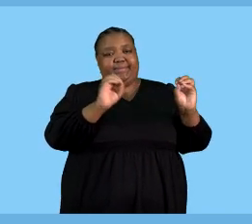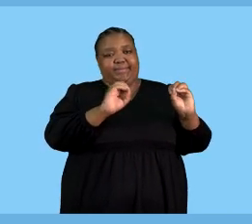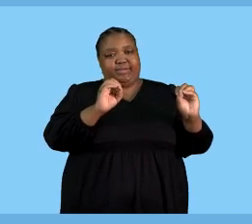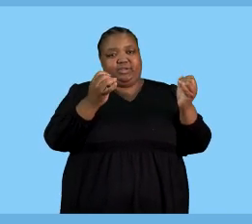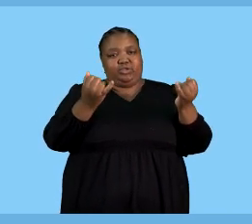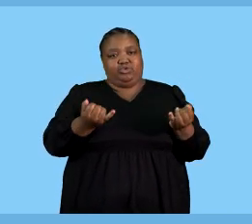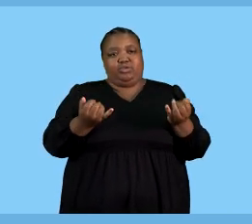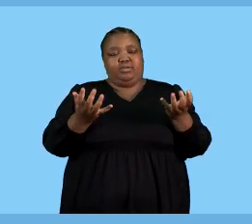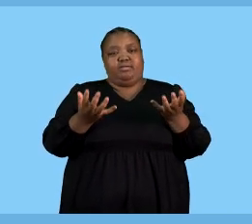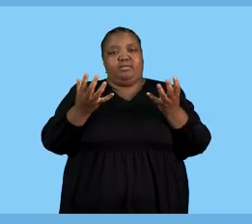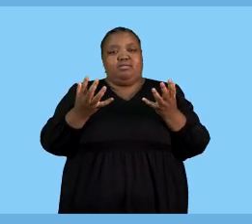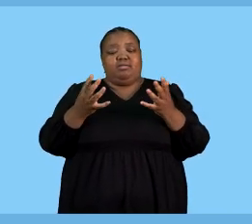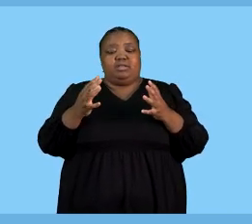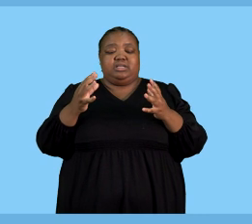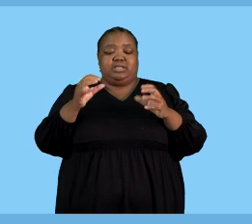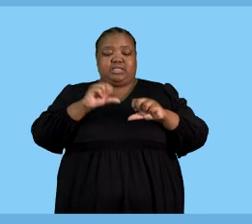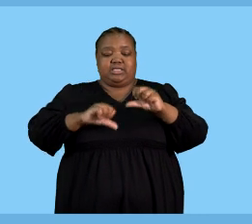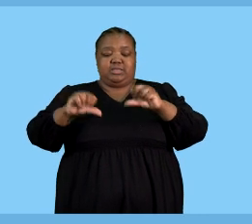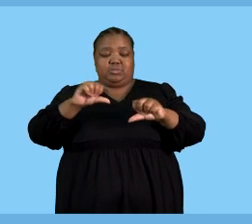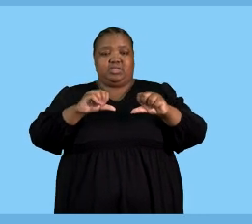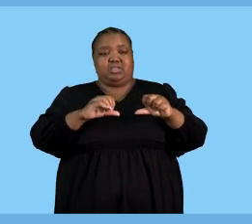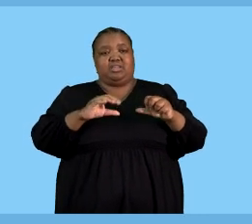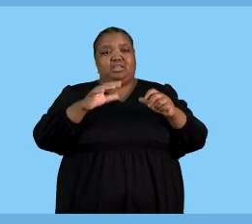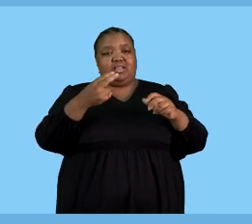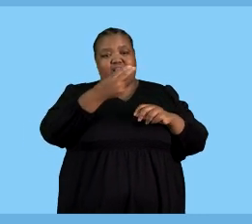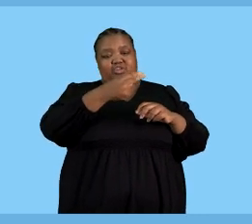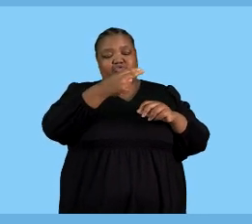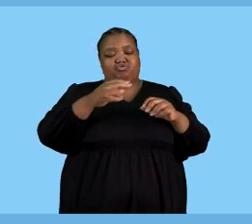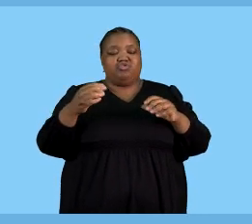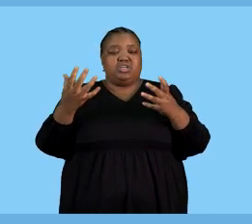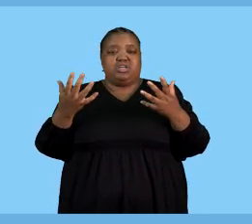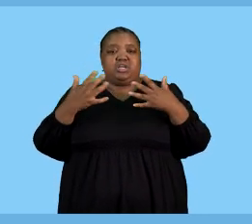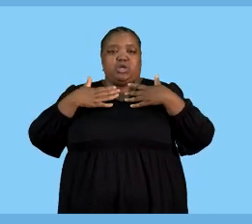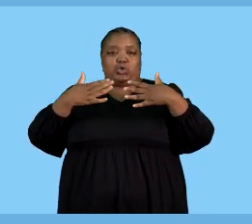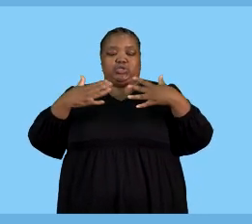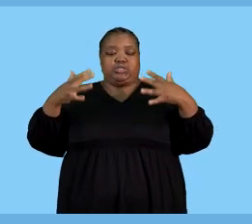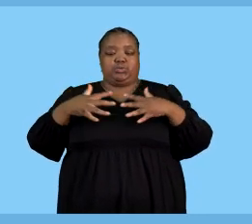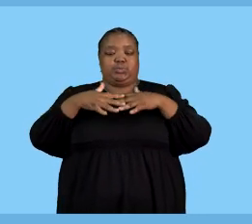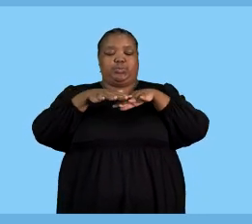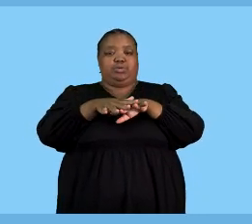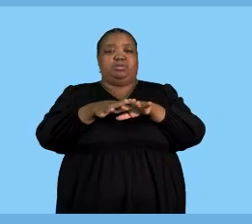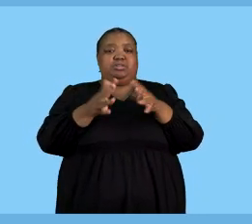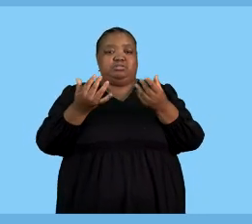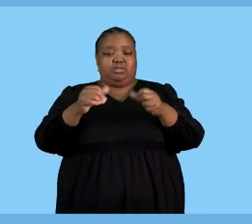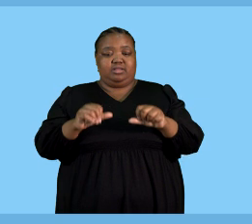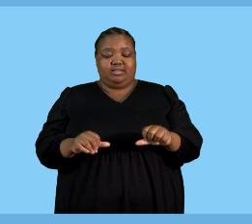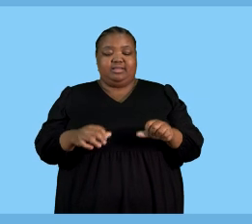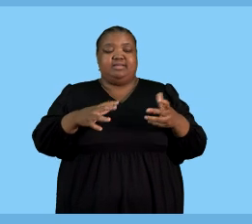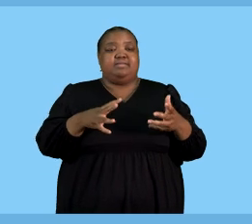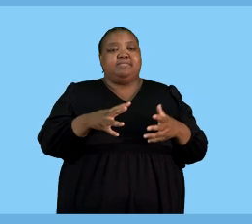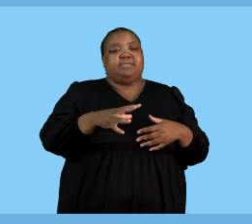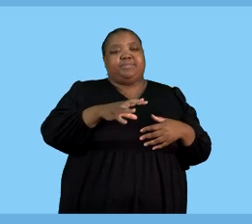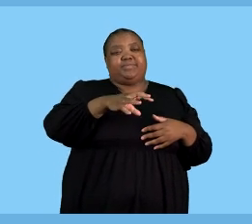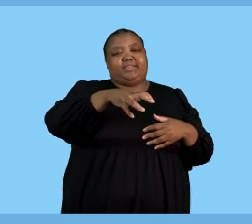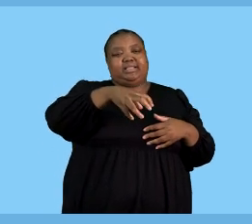can be an element because it is a combination or a chemical bond between hydrogen and oxygen. Then our next one is